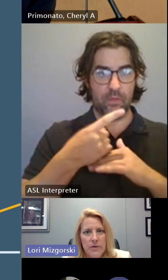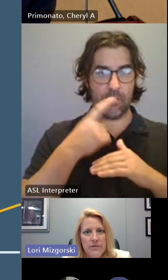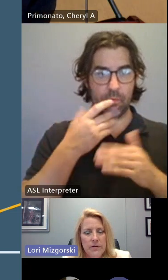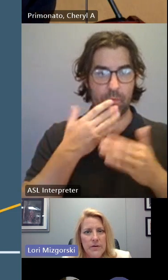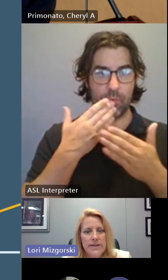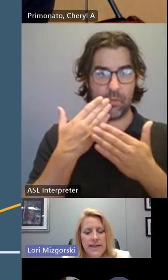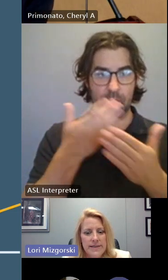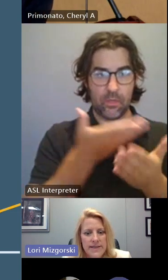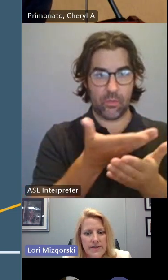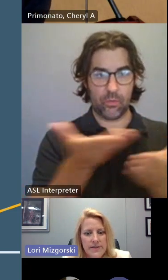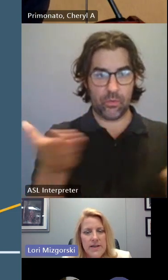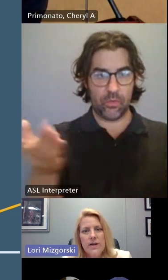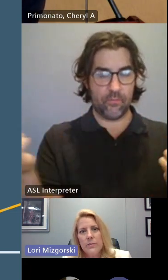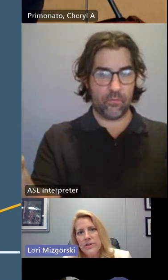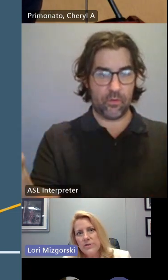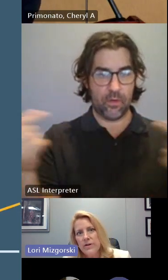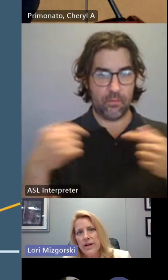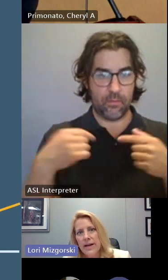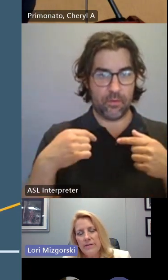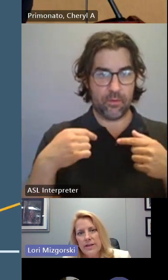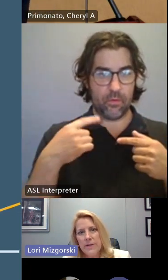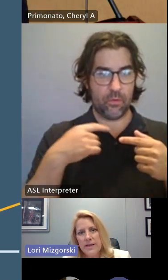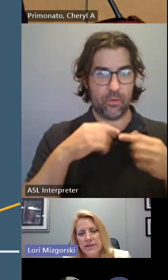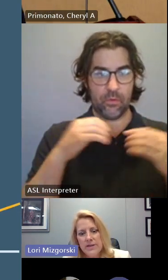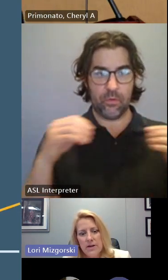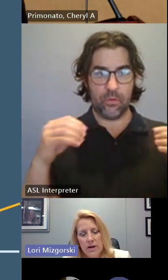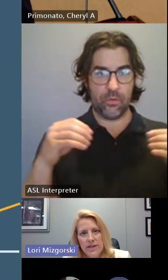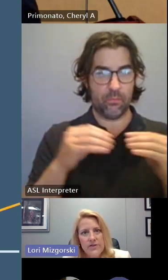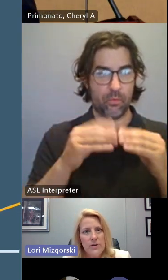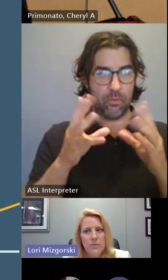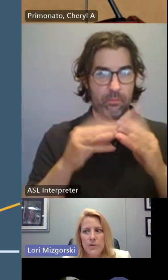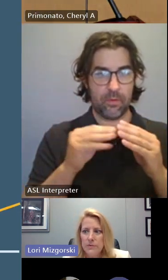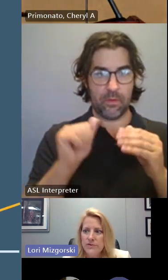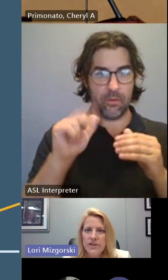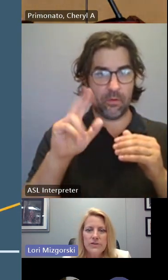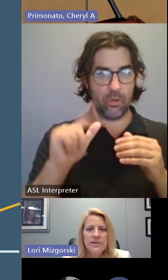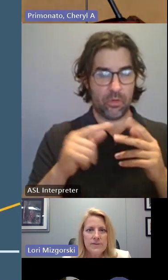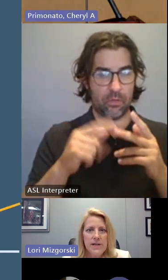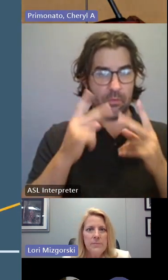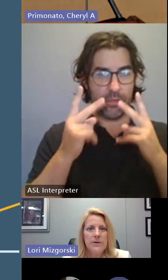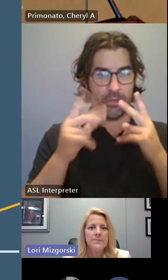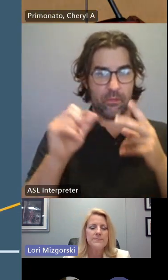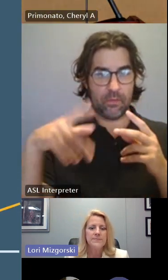thank everyone for attendance. We do not have any meetings in August, so we will see you in September.